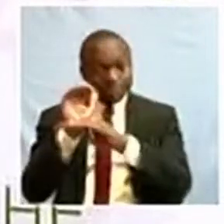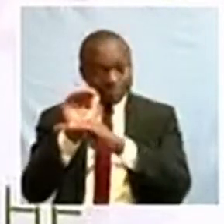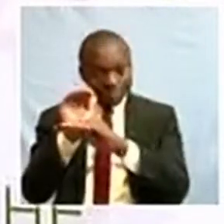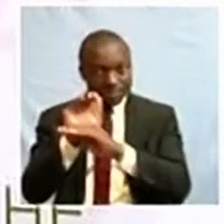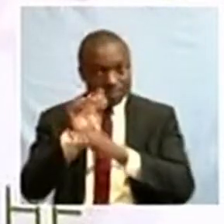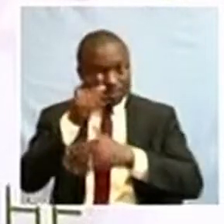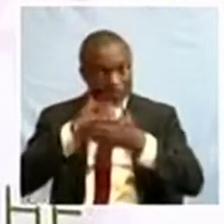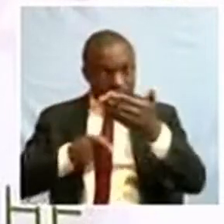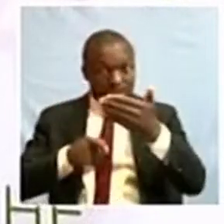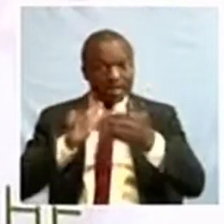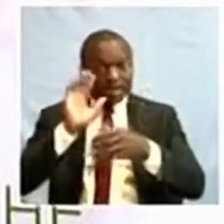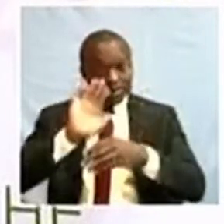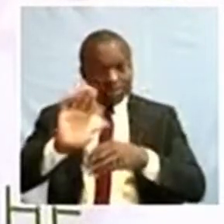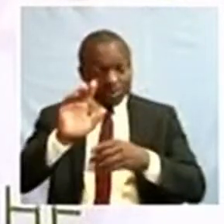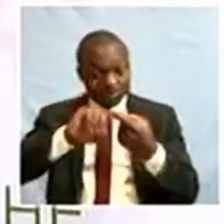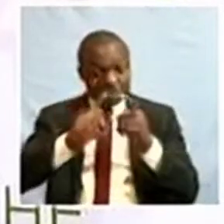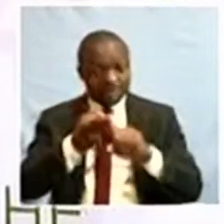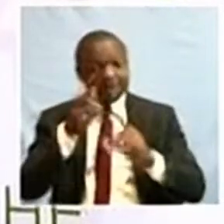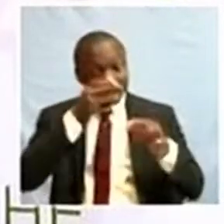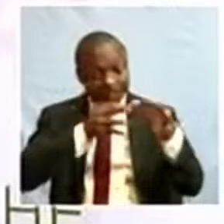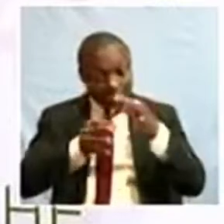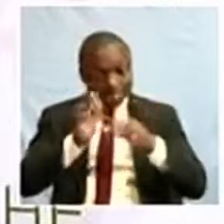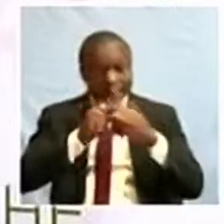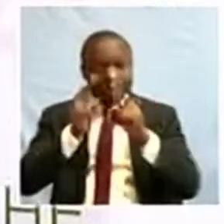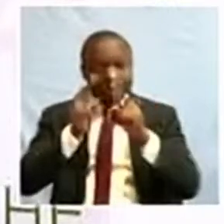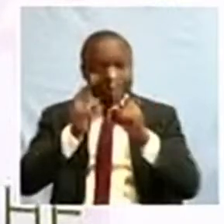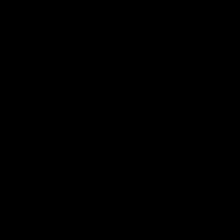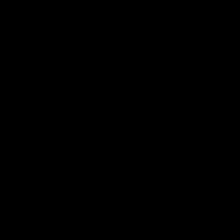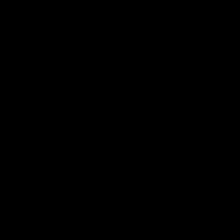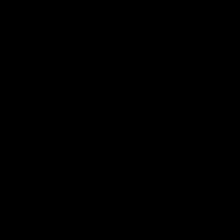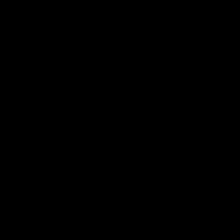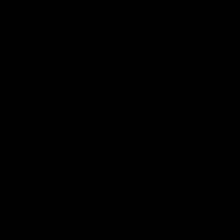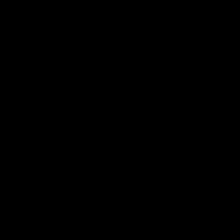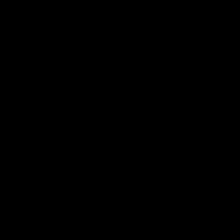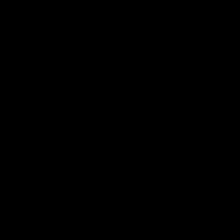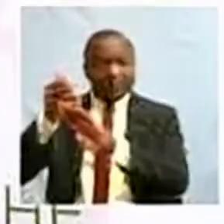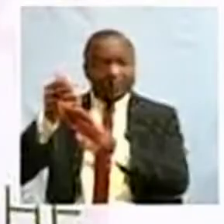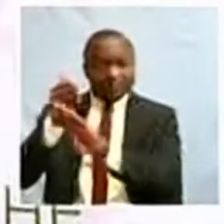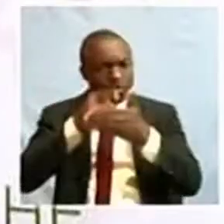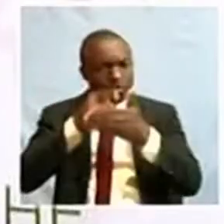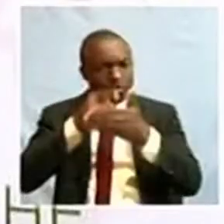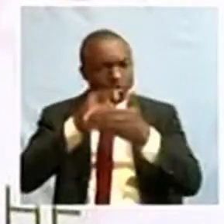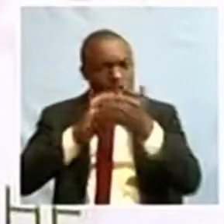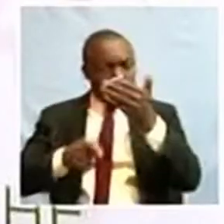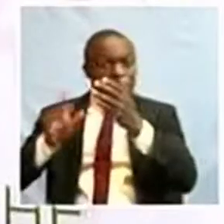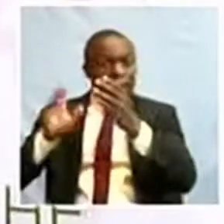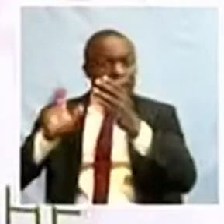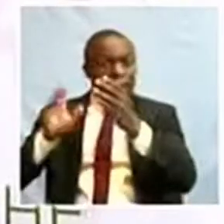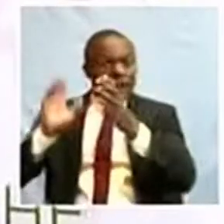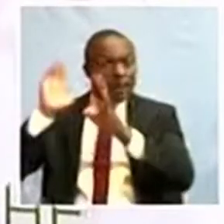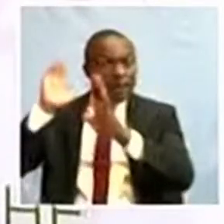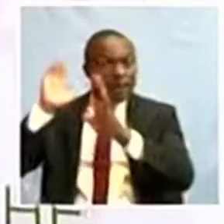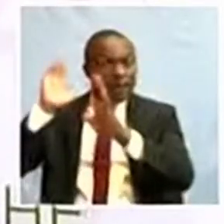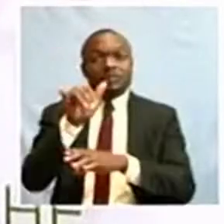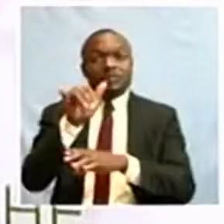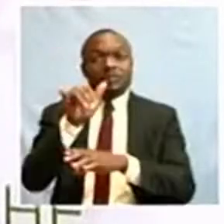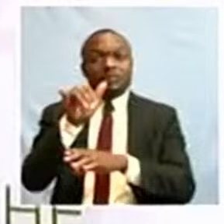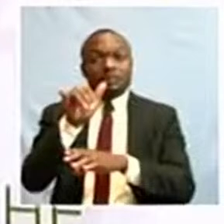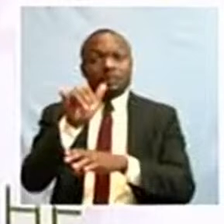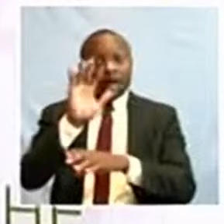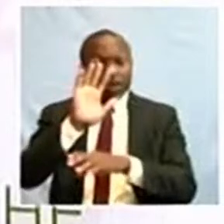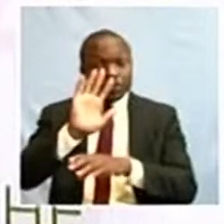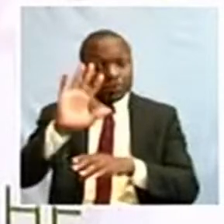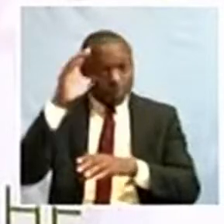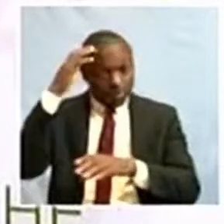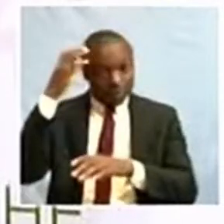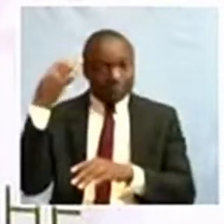on what your colleague has highlighted. But before you do that, what specific standards your